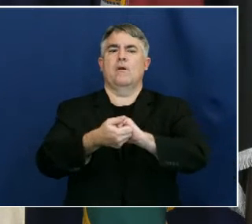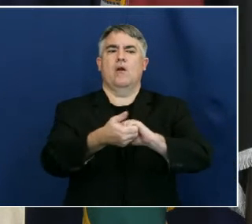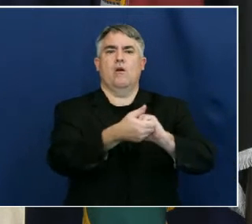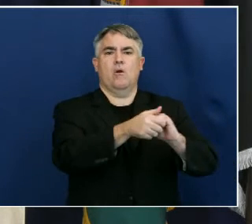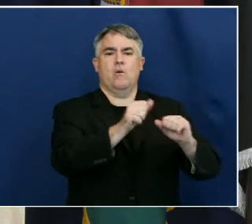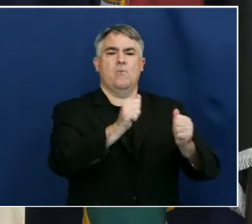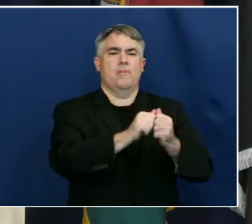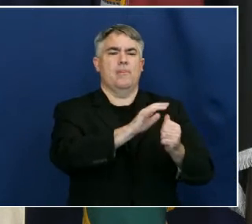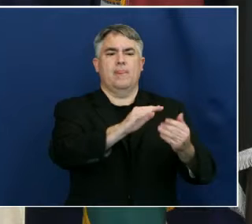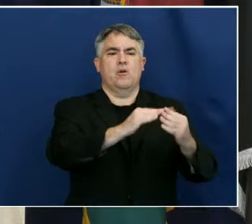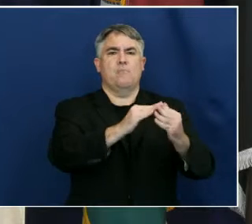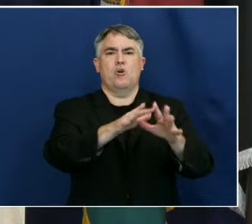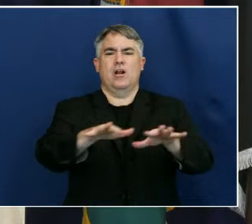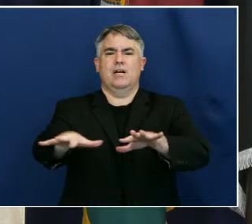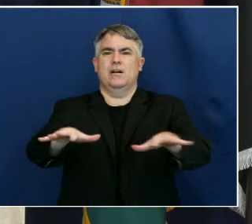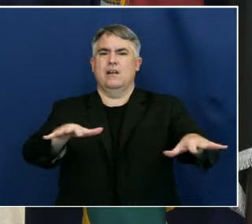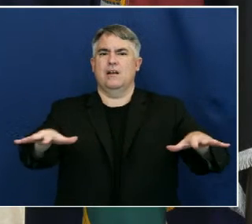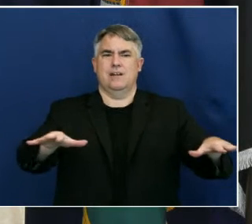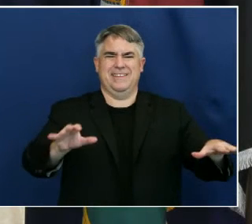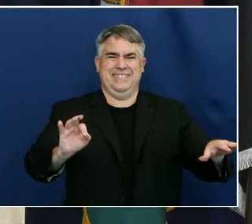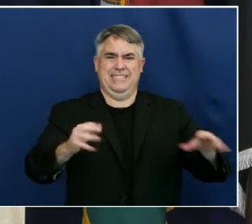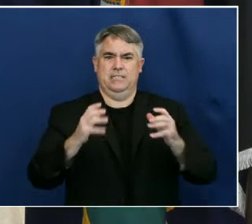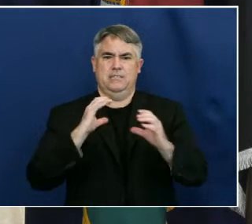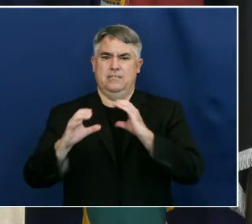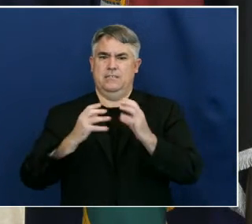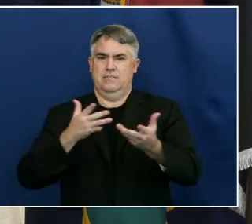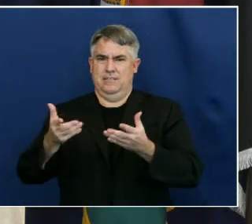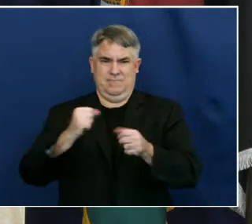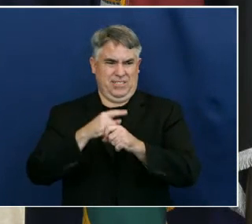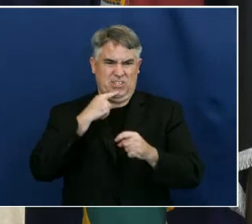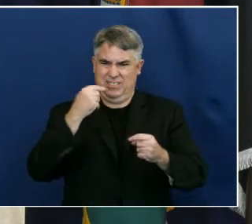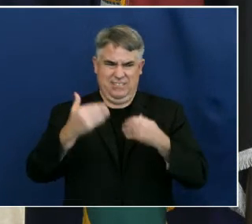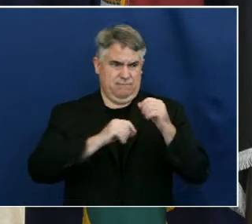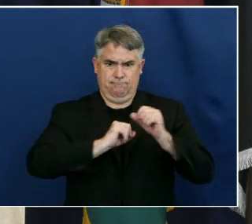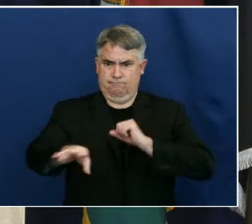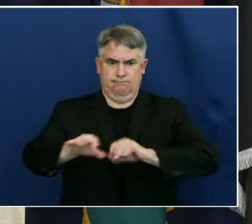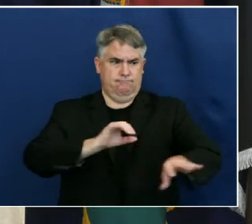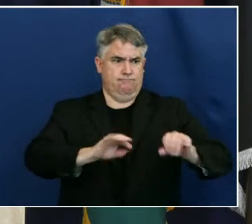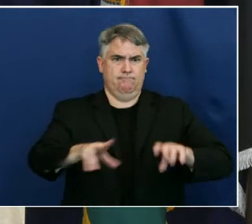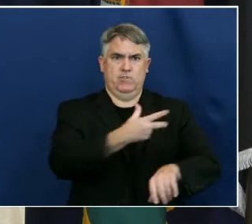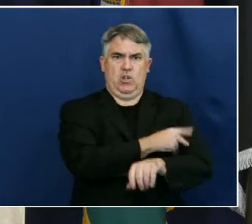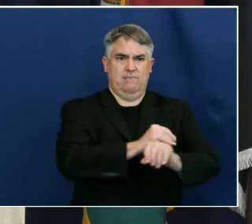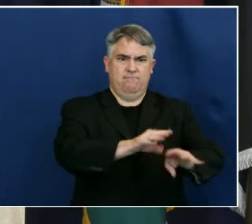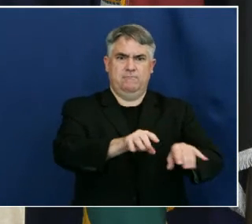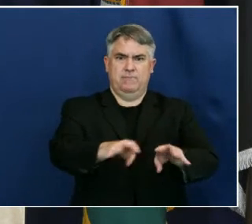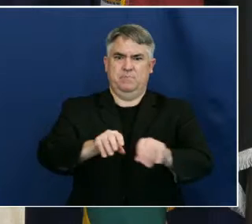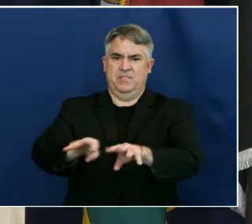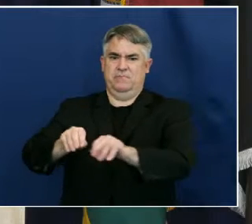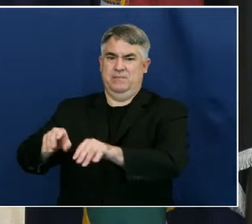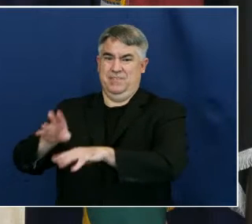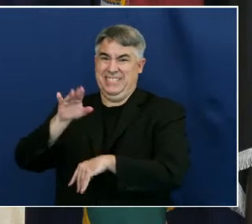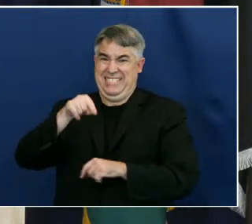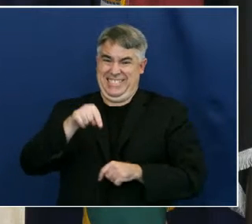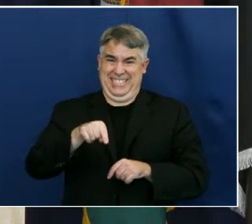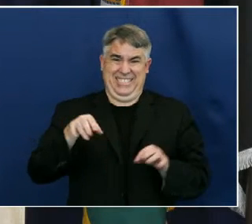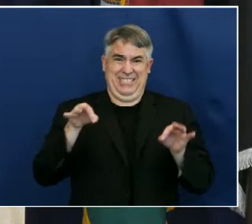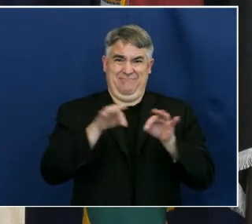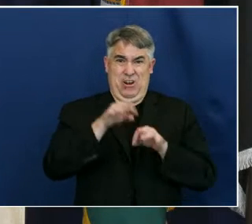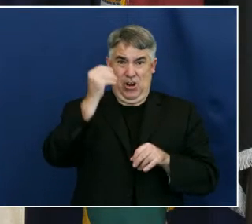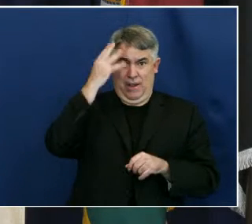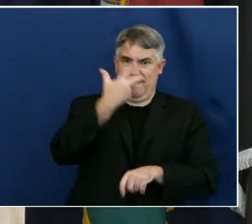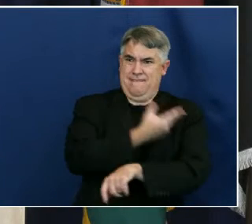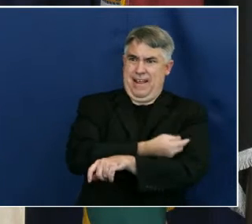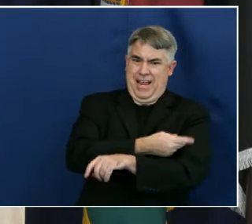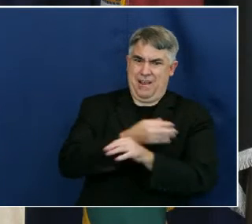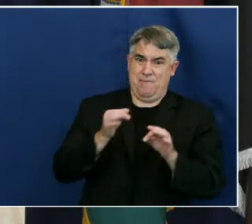to ensure that we are busting the myths about why the vaccine actually is really important and people should have it. We actually created